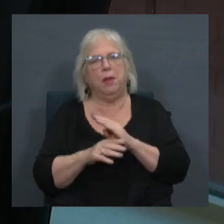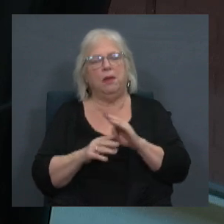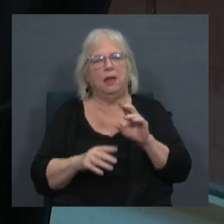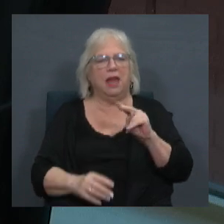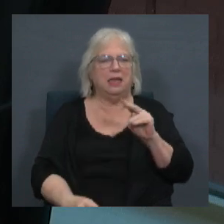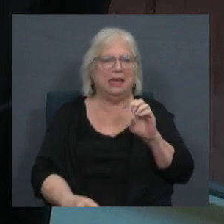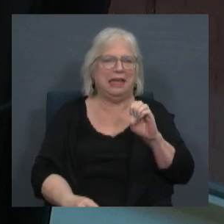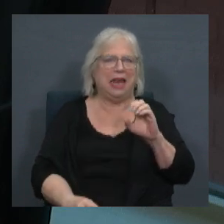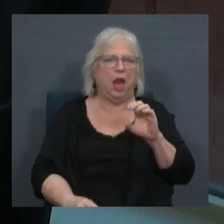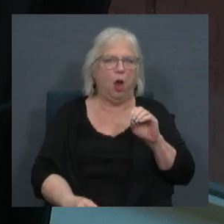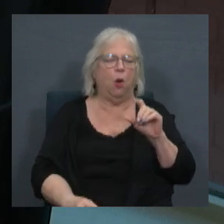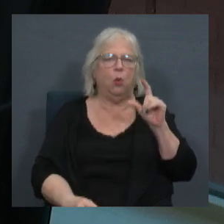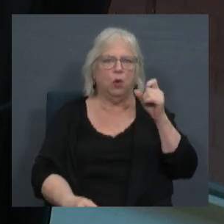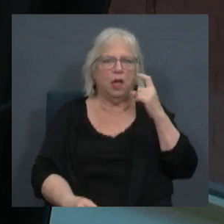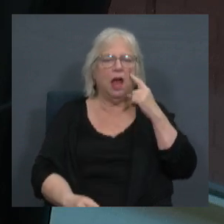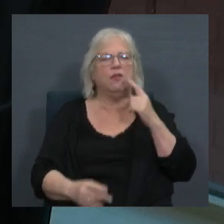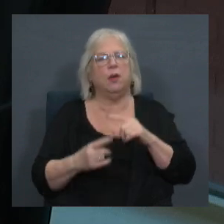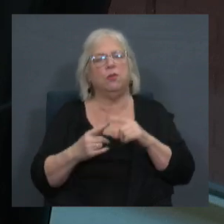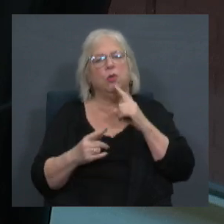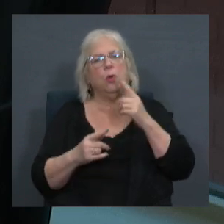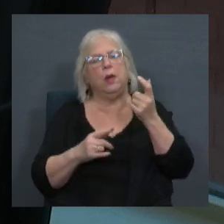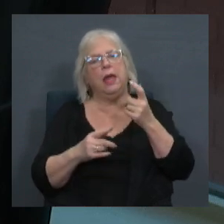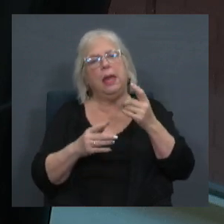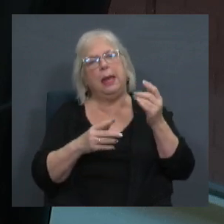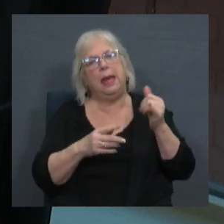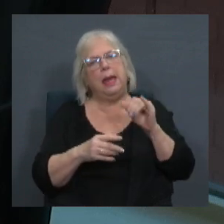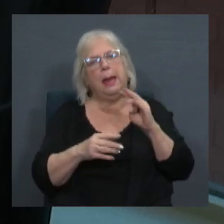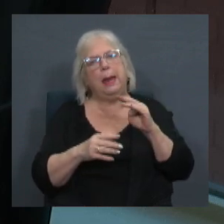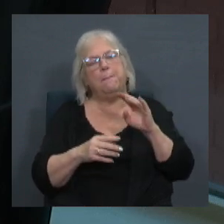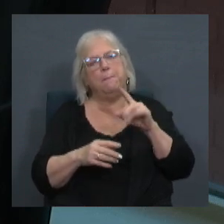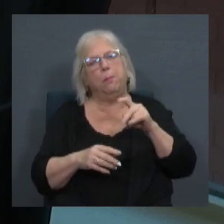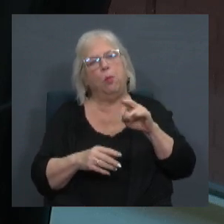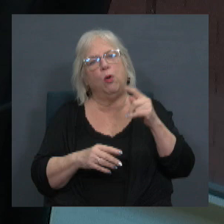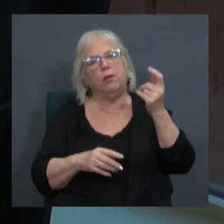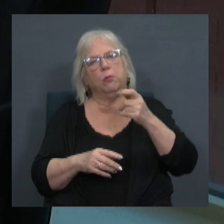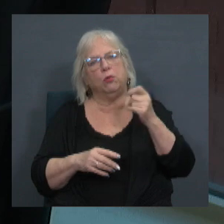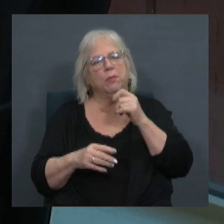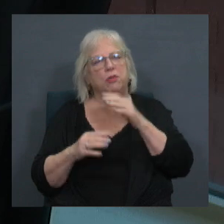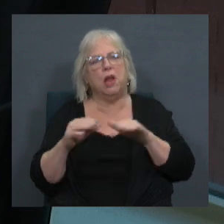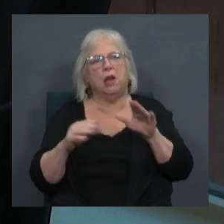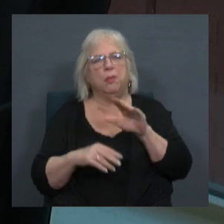to purchase the position import subscription with options to renew in an amount not to exceed